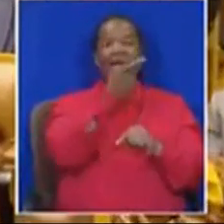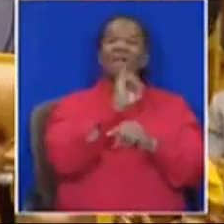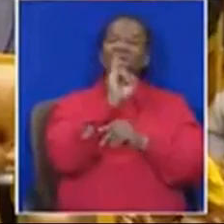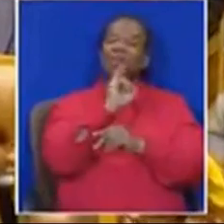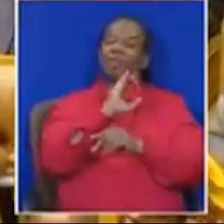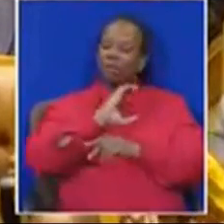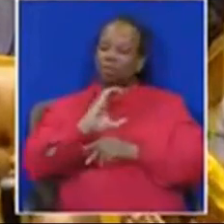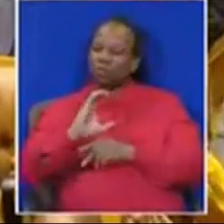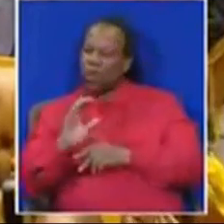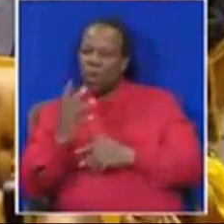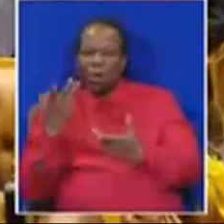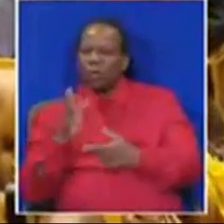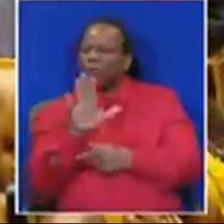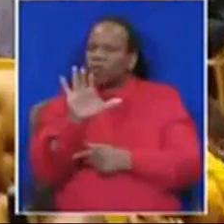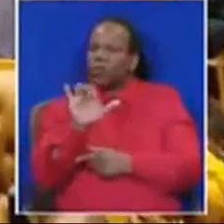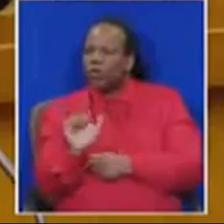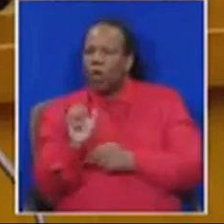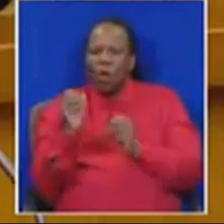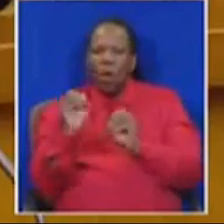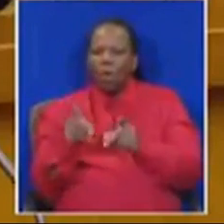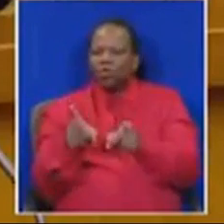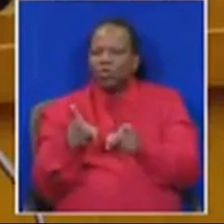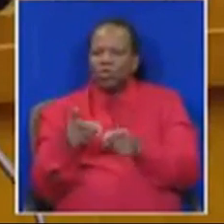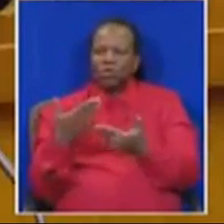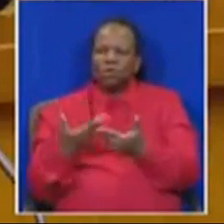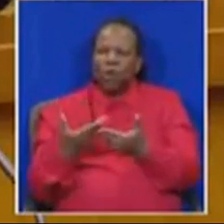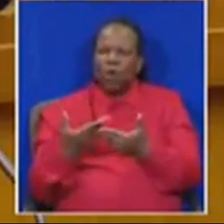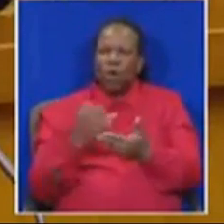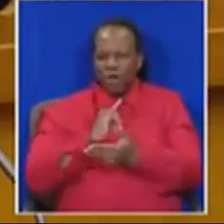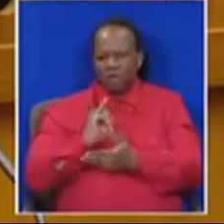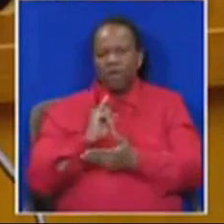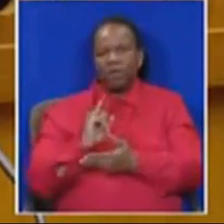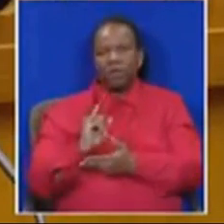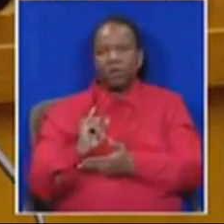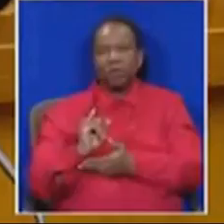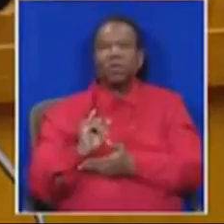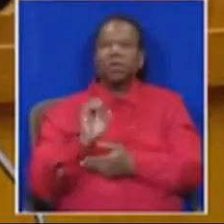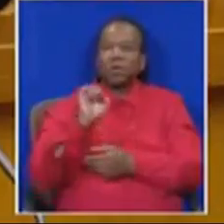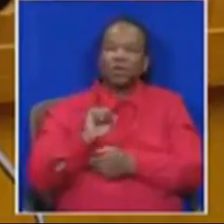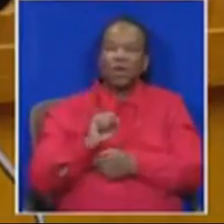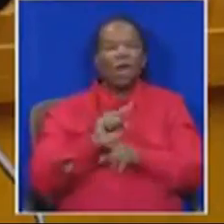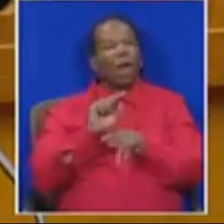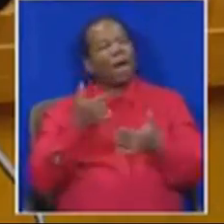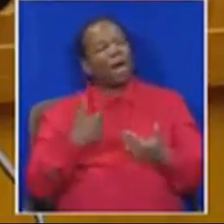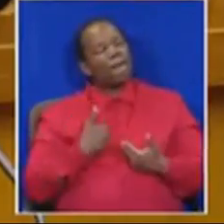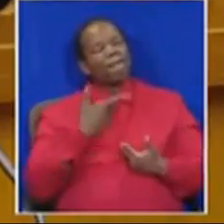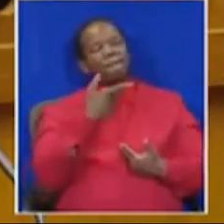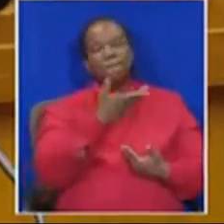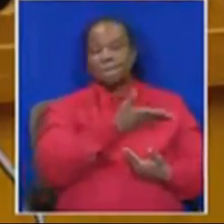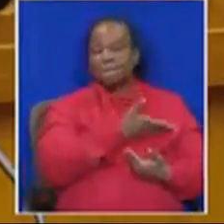at opportunities in our country. When we had the occasion, Madam Speaker, Chair